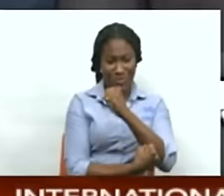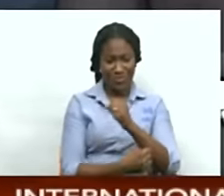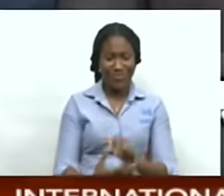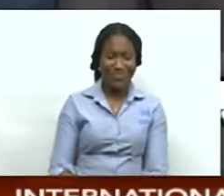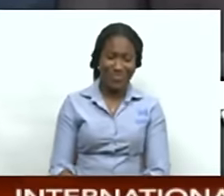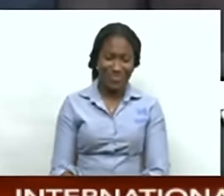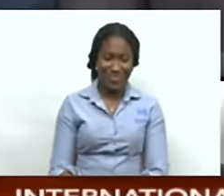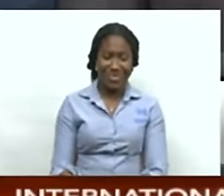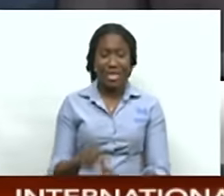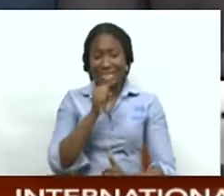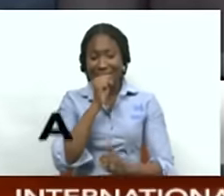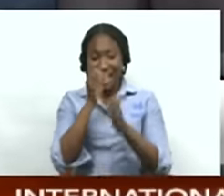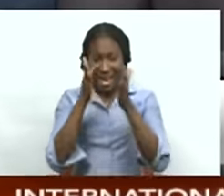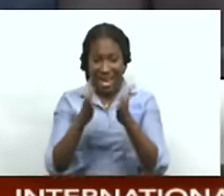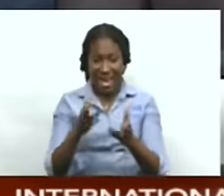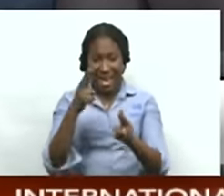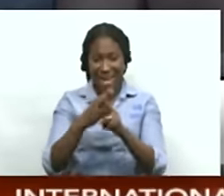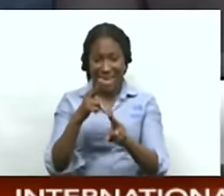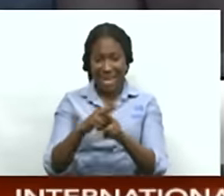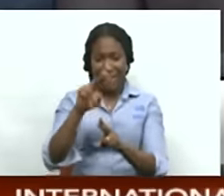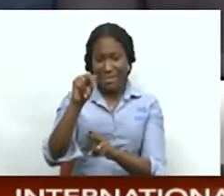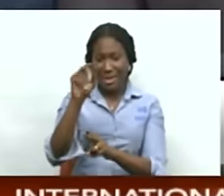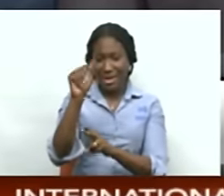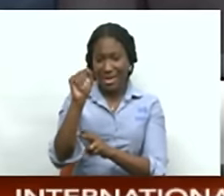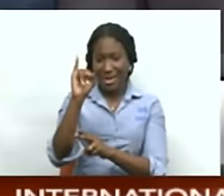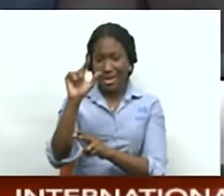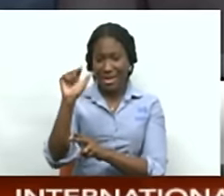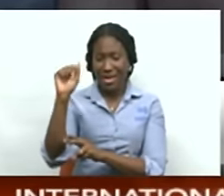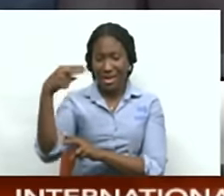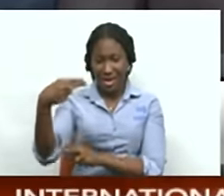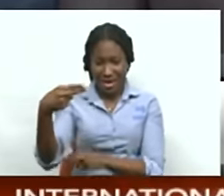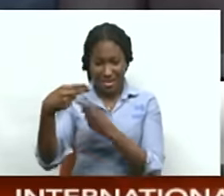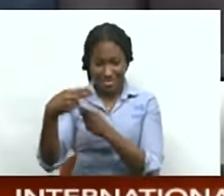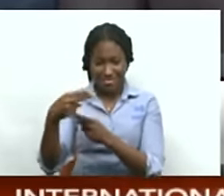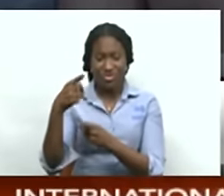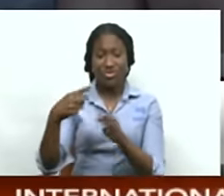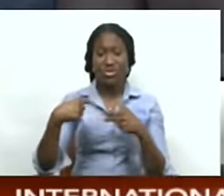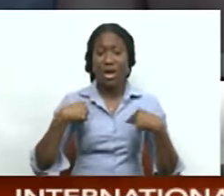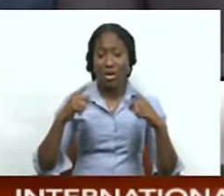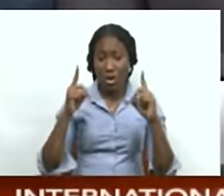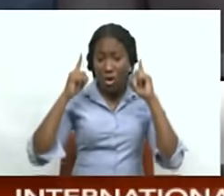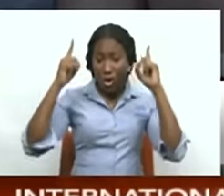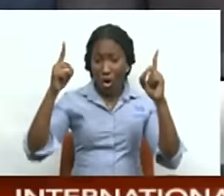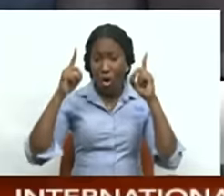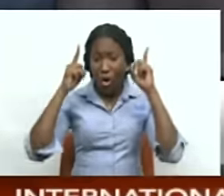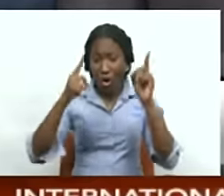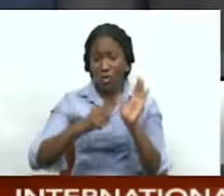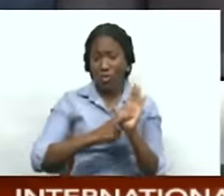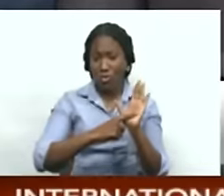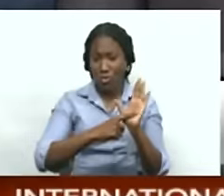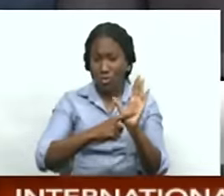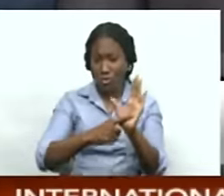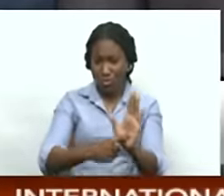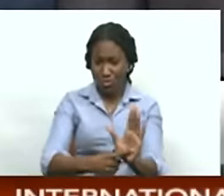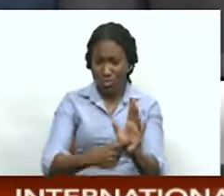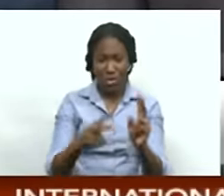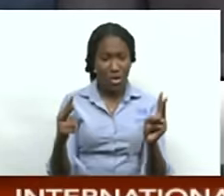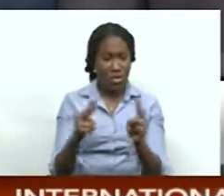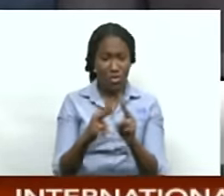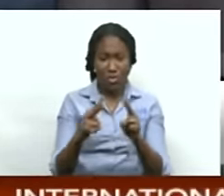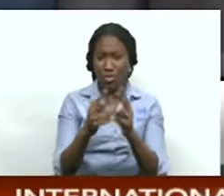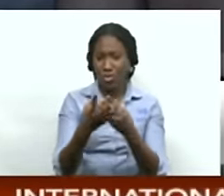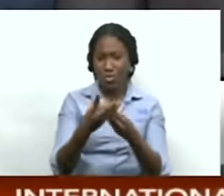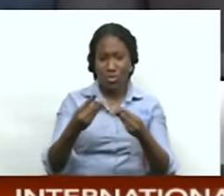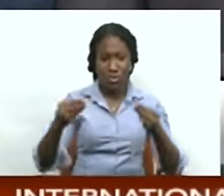seventh installment of her Soca Origins Carnival show was a free-flowing and almost flawless execution by the artists and some of the